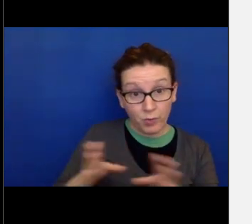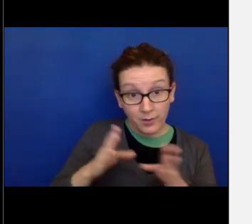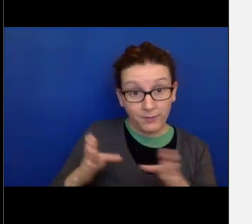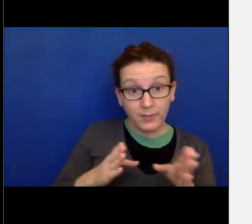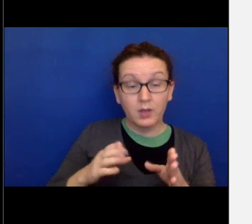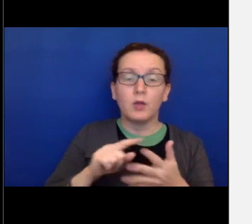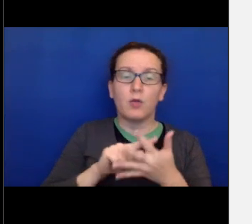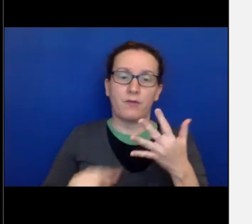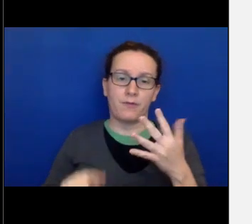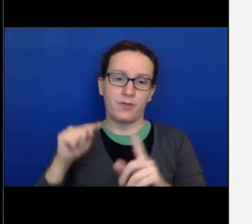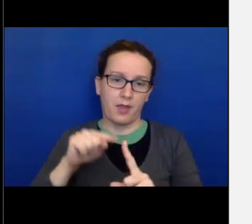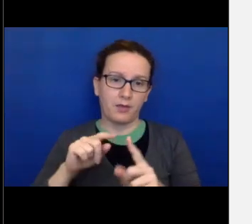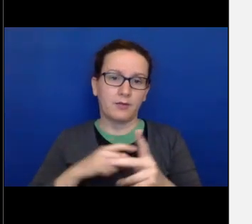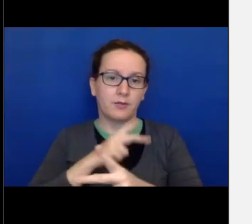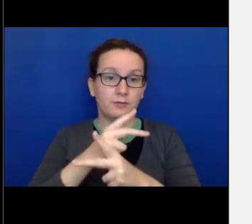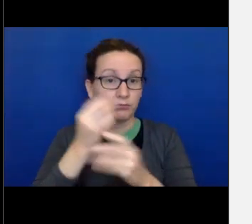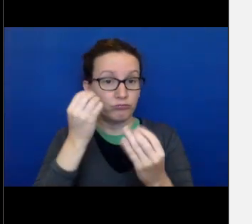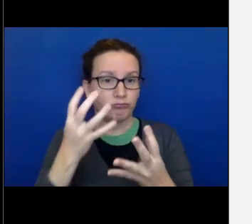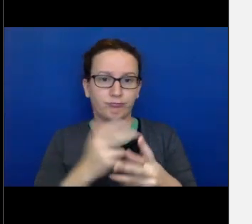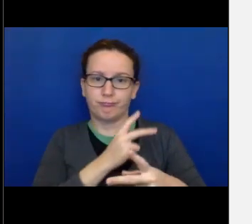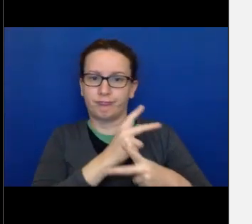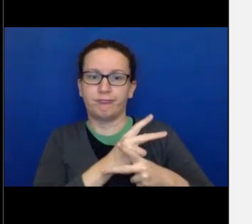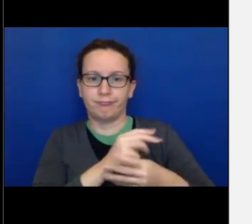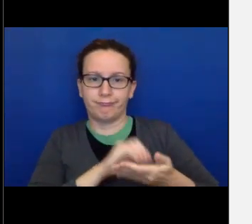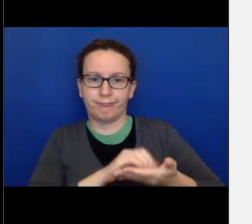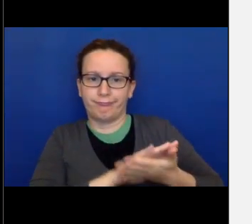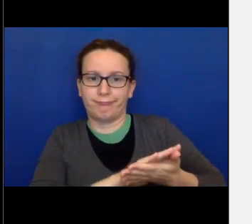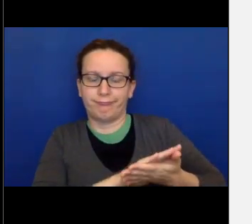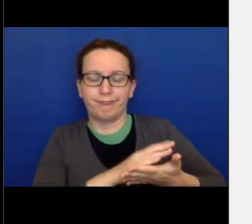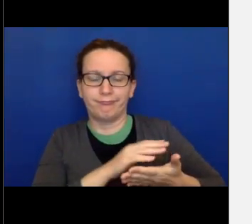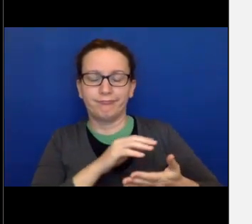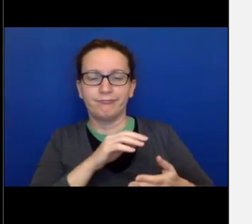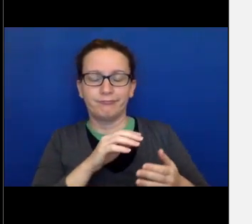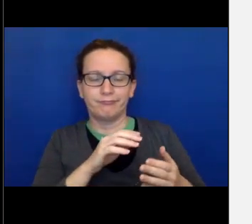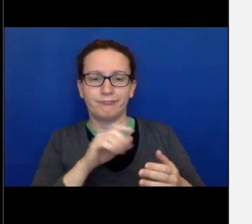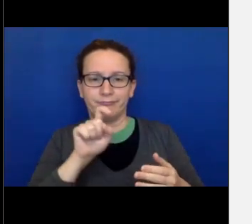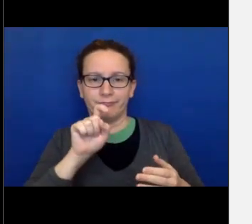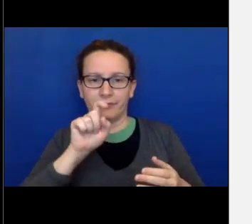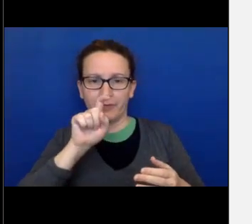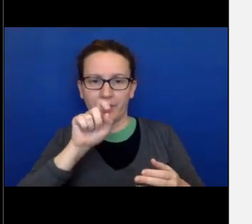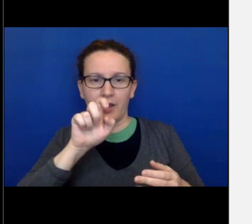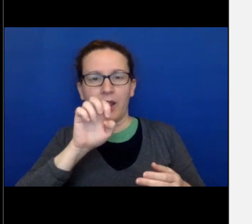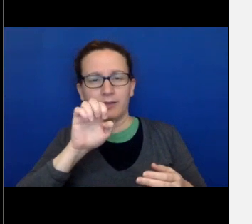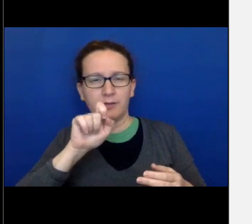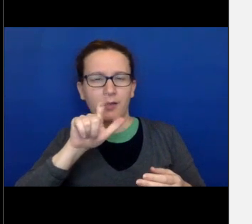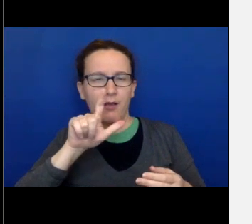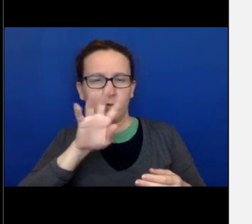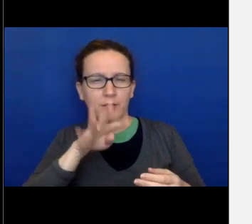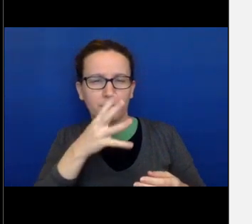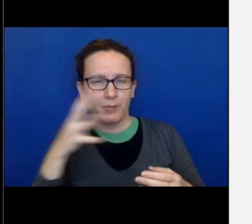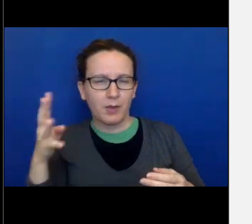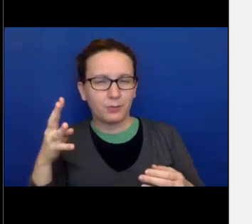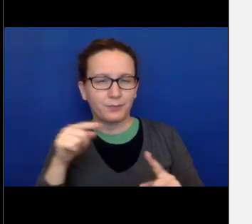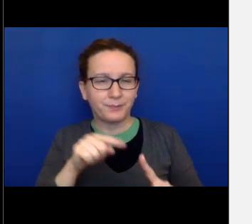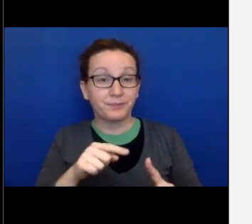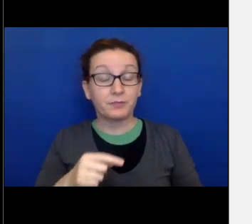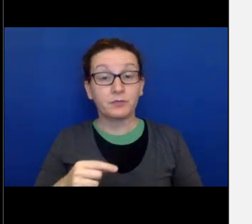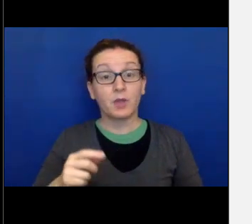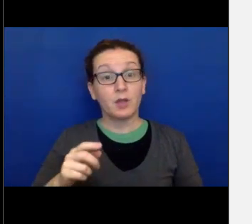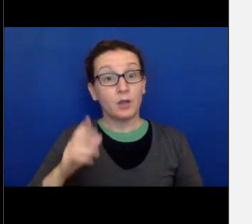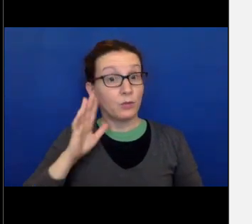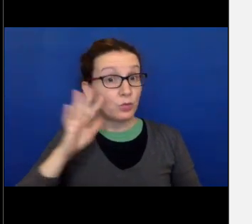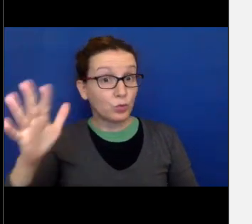kind of information I keep sort of in this Excel spreadsheet. And eventually it's going to be useful because when you go